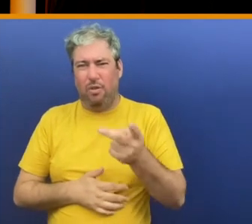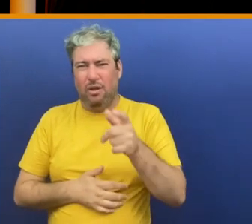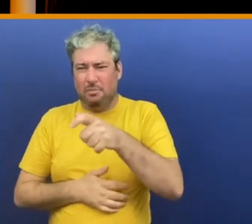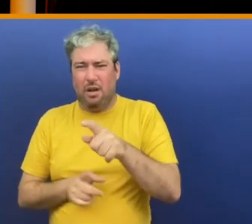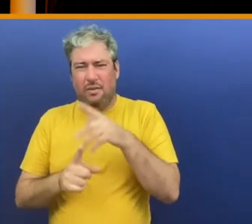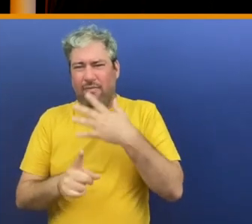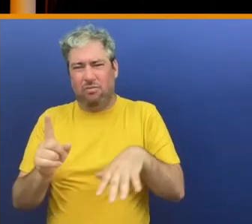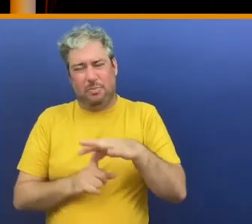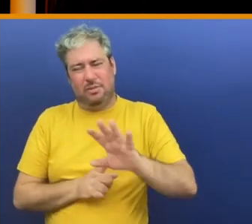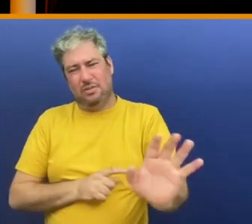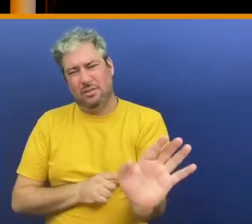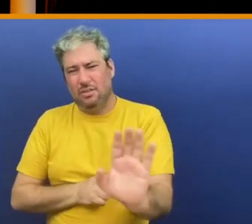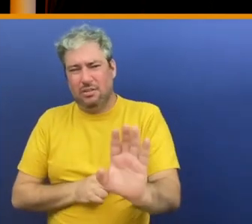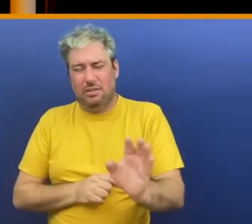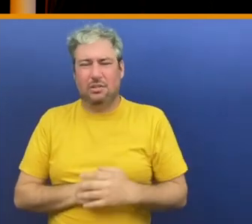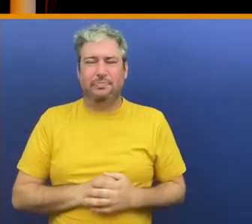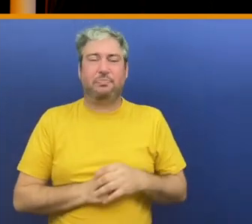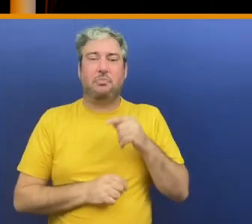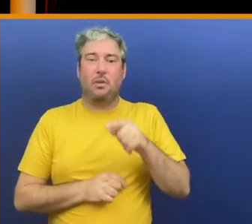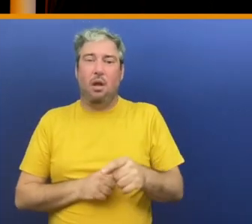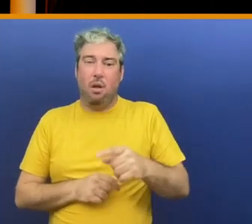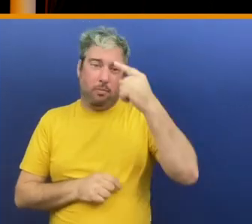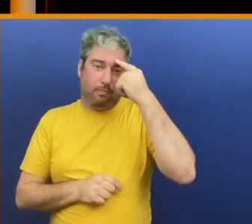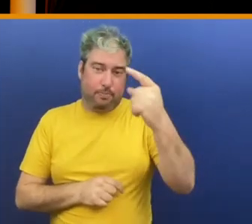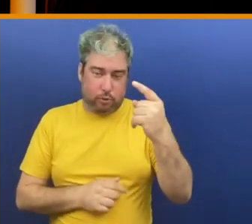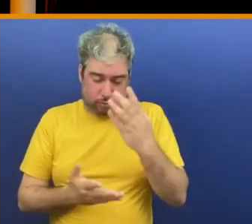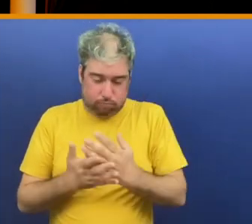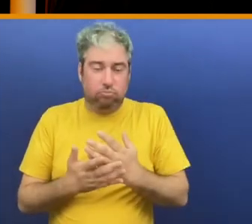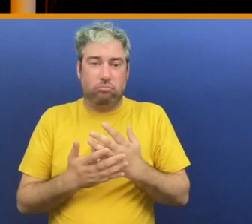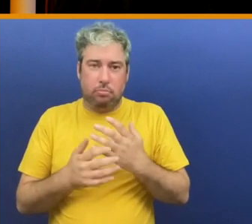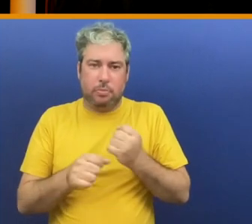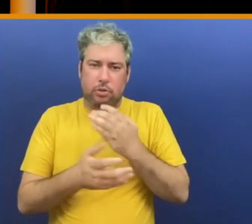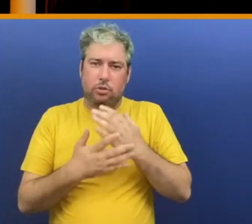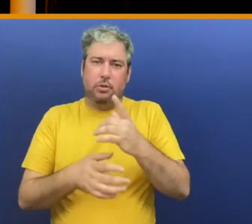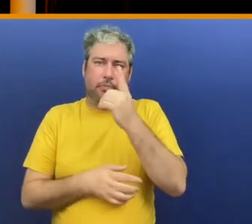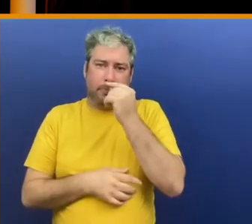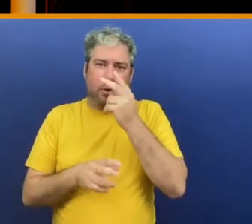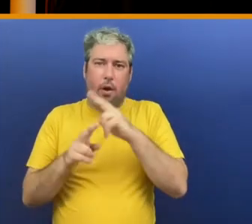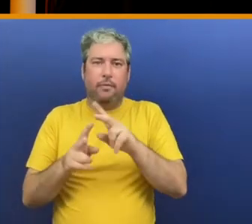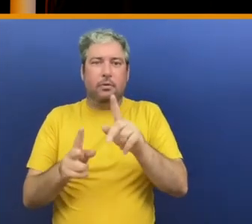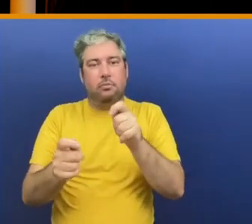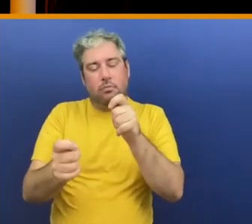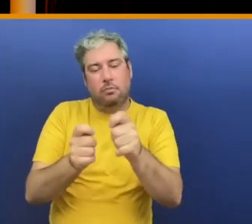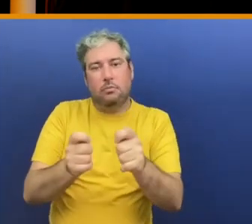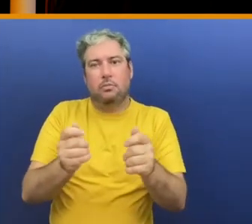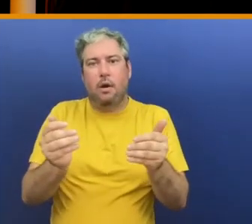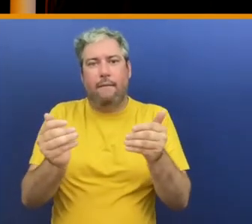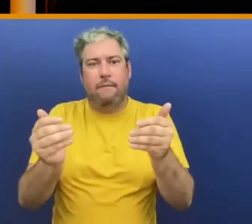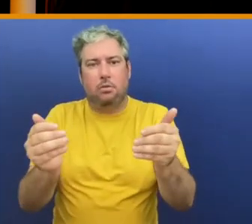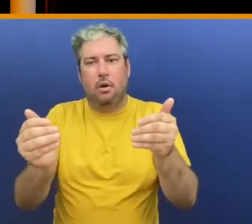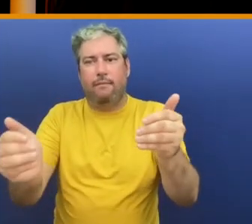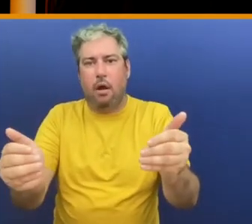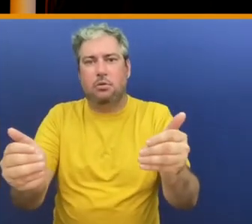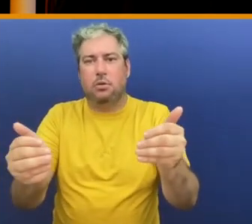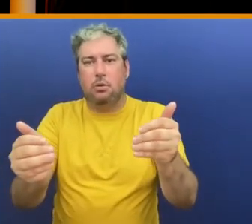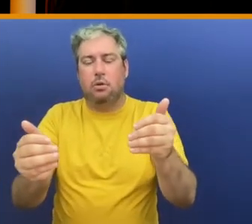of conditionality to further advance these values in future and to punish their erosion. This approach has long been a feature of EU